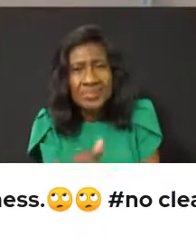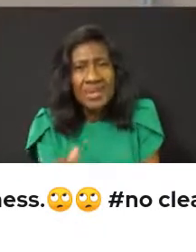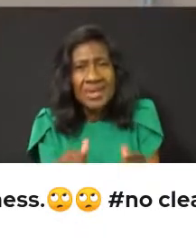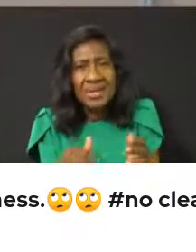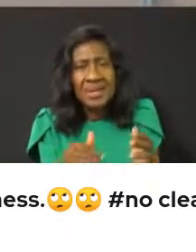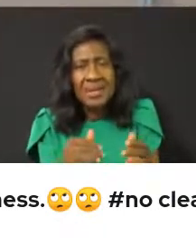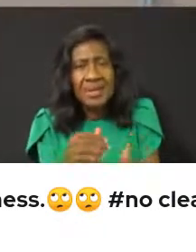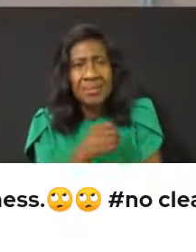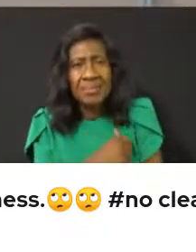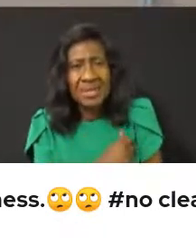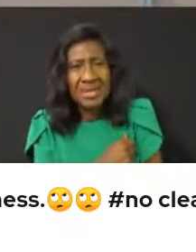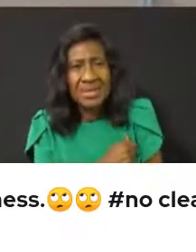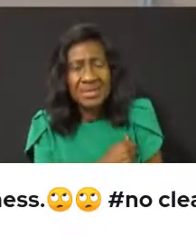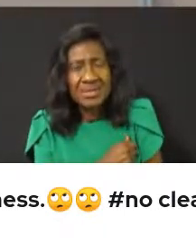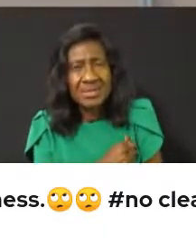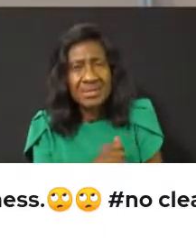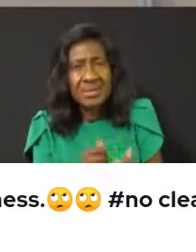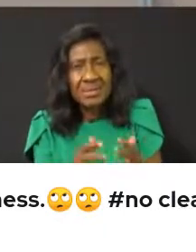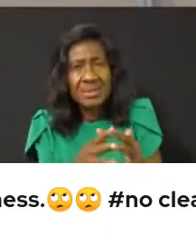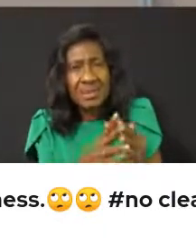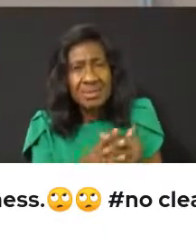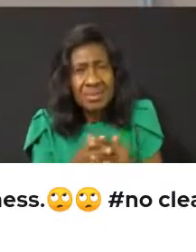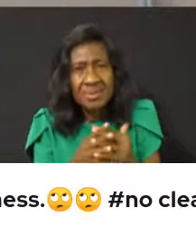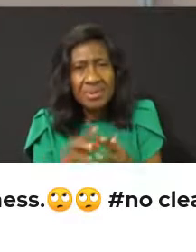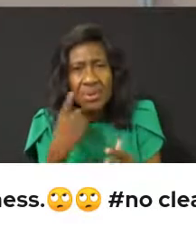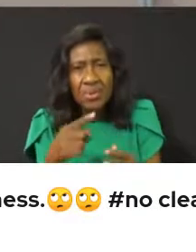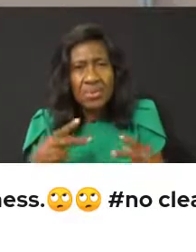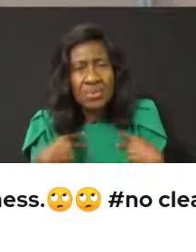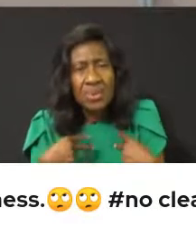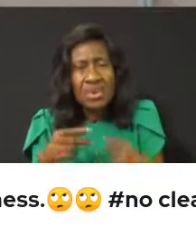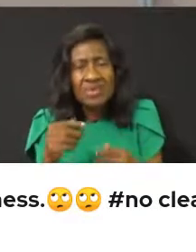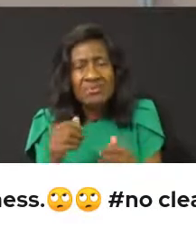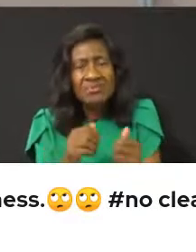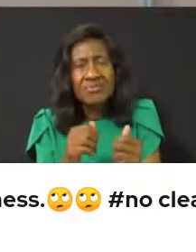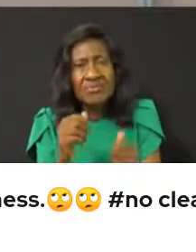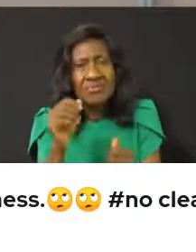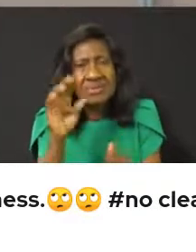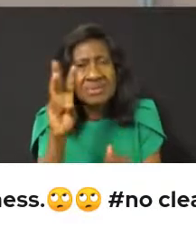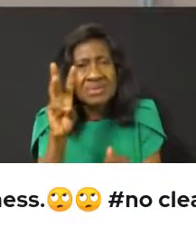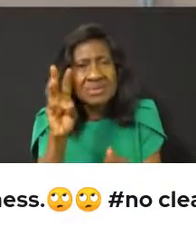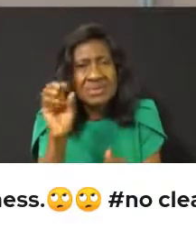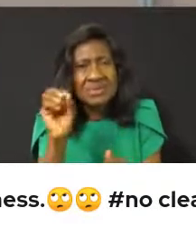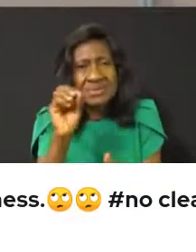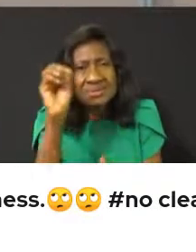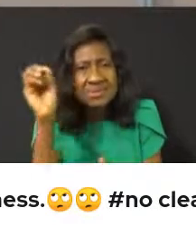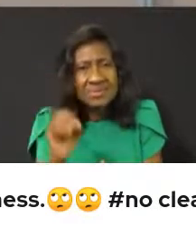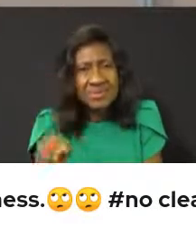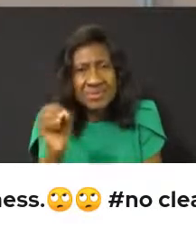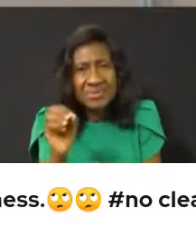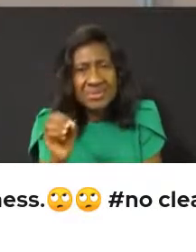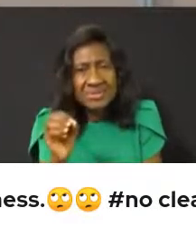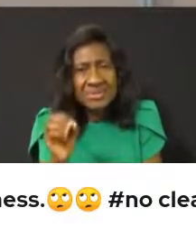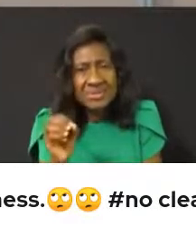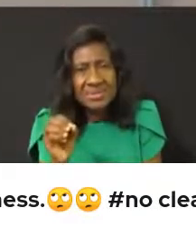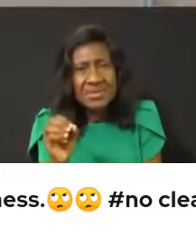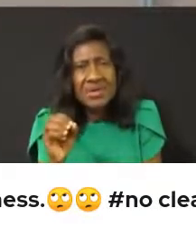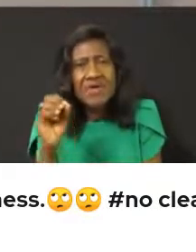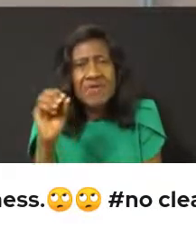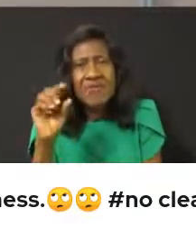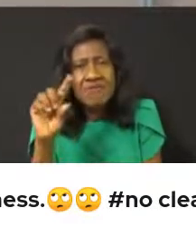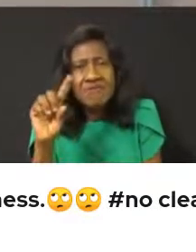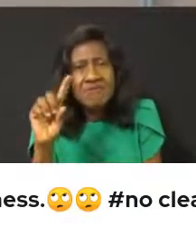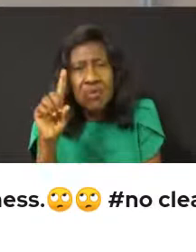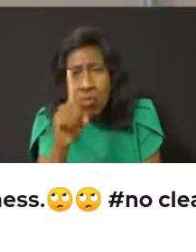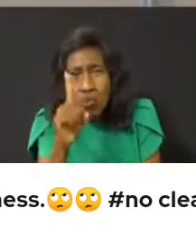States that are past their first dose, past 60%, the figure we're talking about is not 2 doses, but first